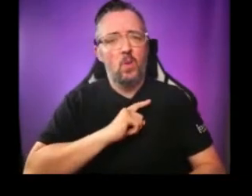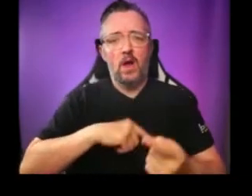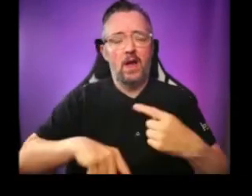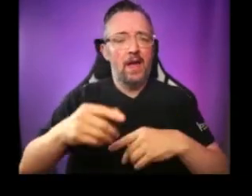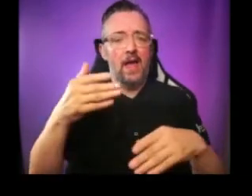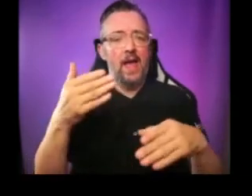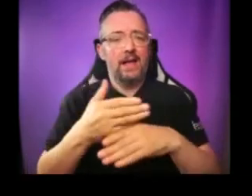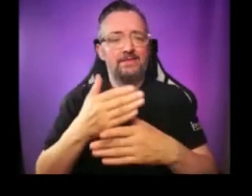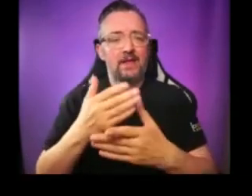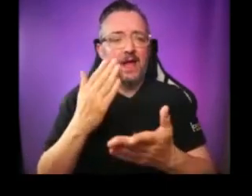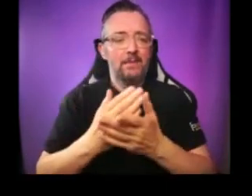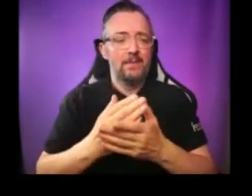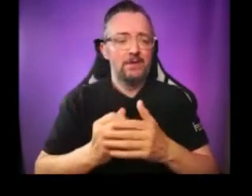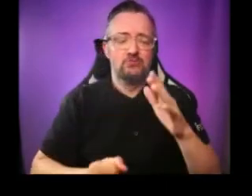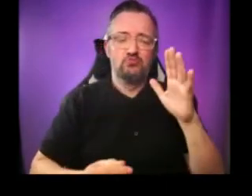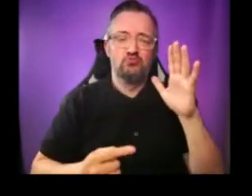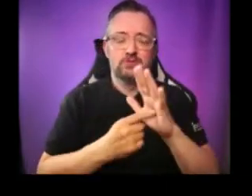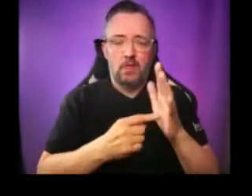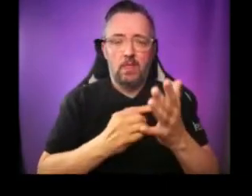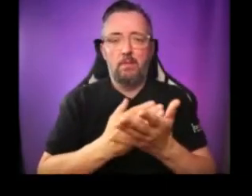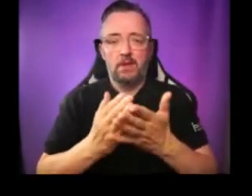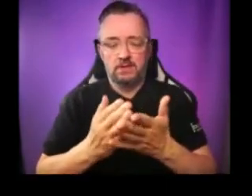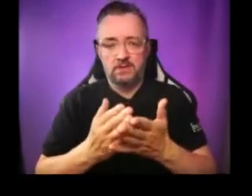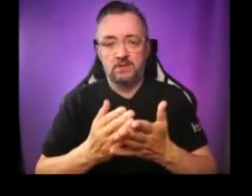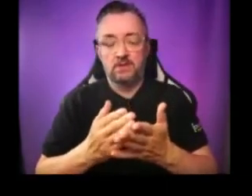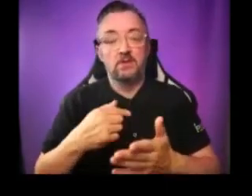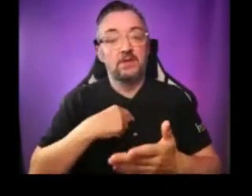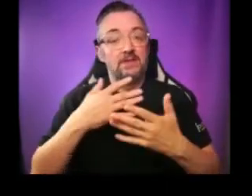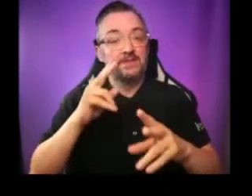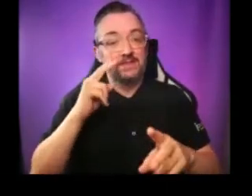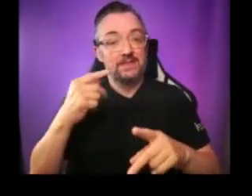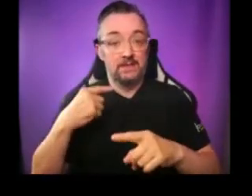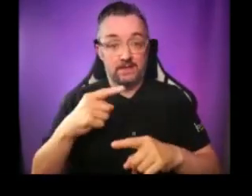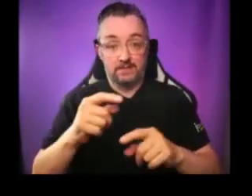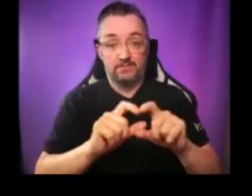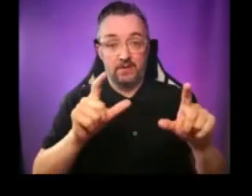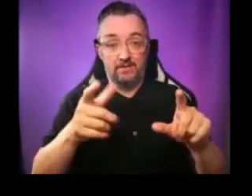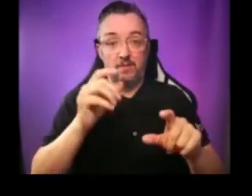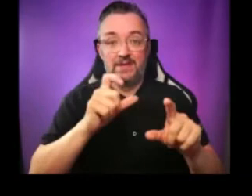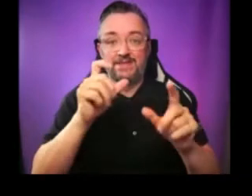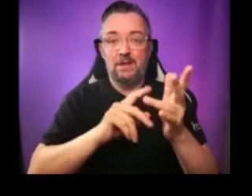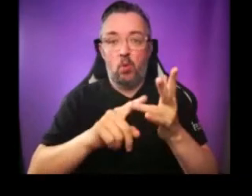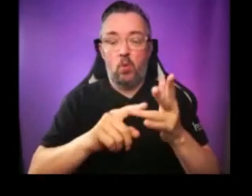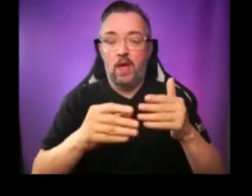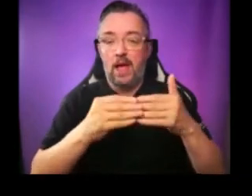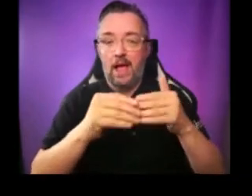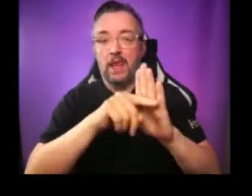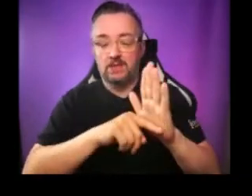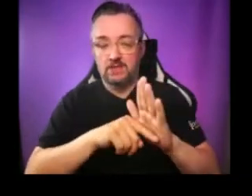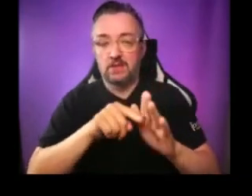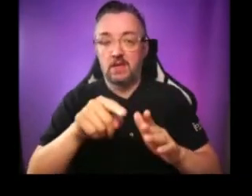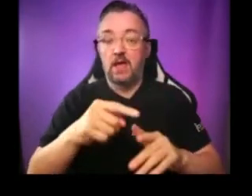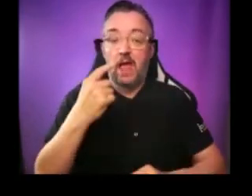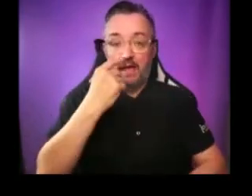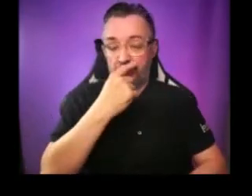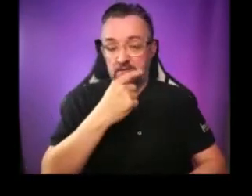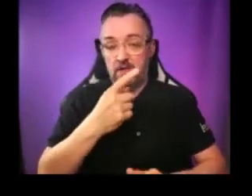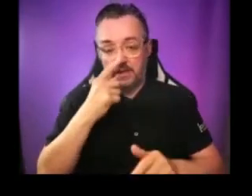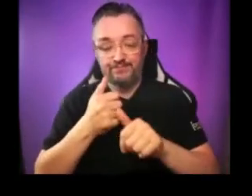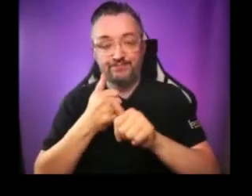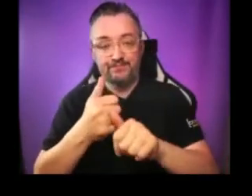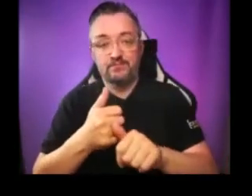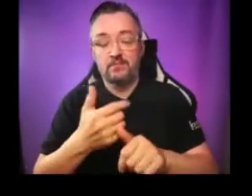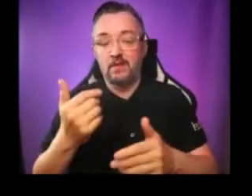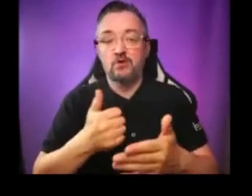very critical part of our brain health toolkits? We see an excerpt here from the CMO guidelines. It says the evidence to support the health benefits of